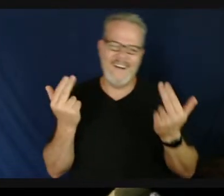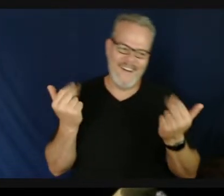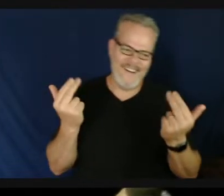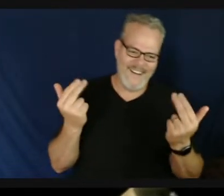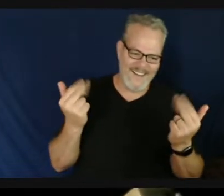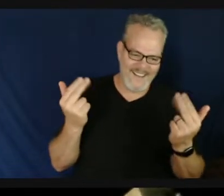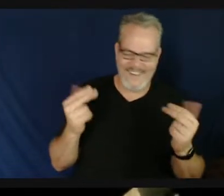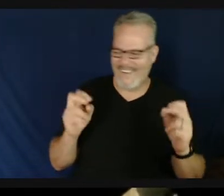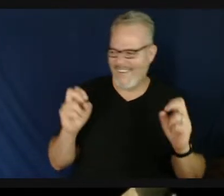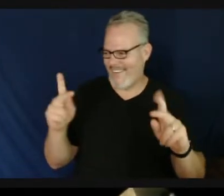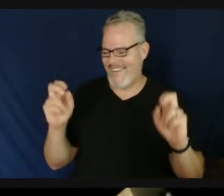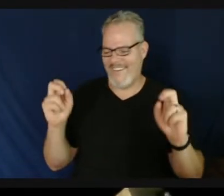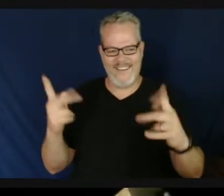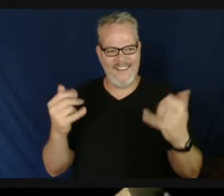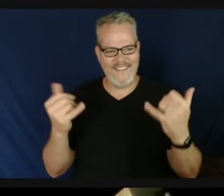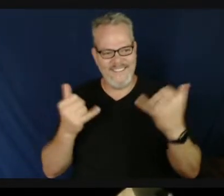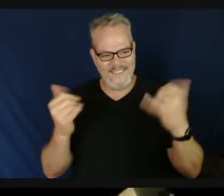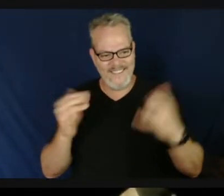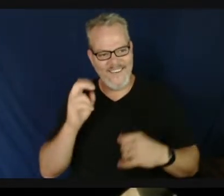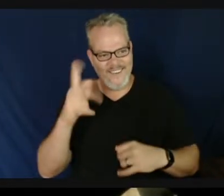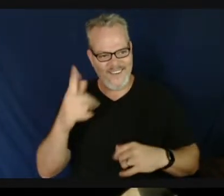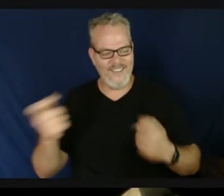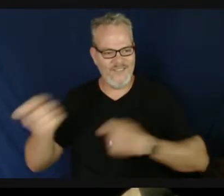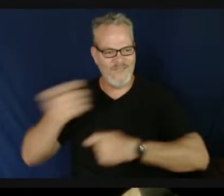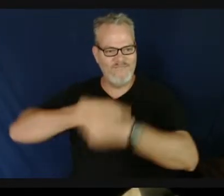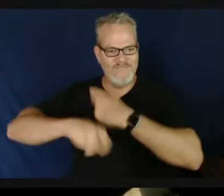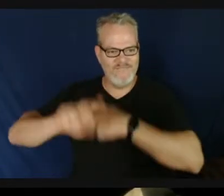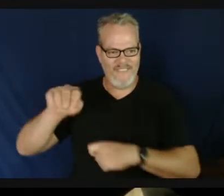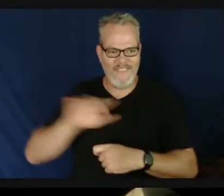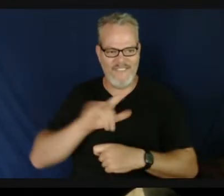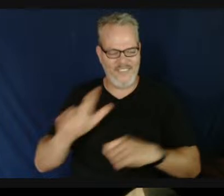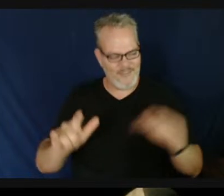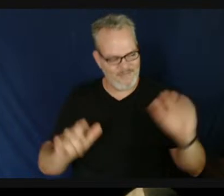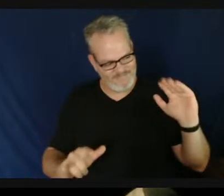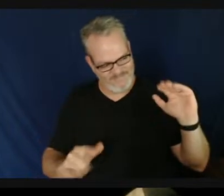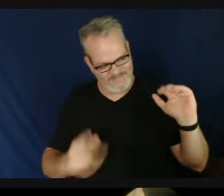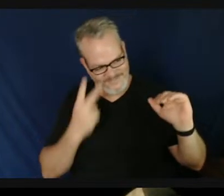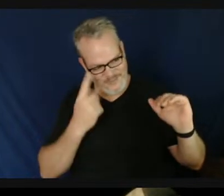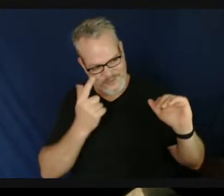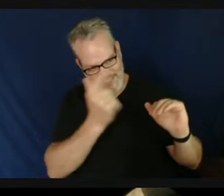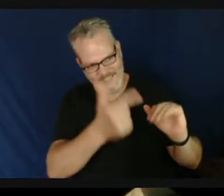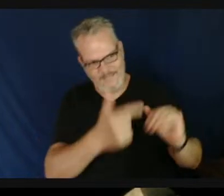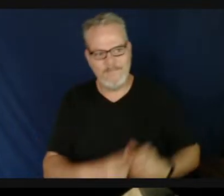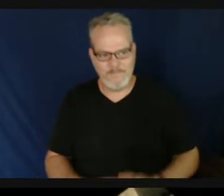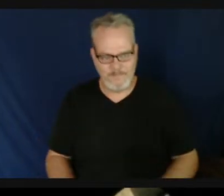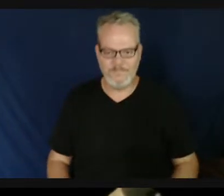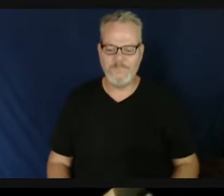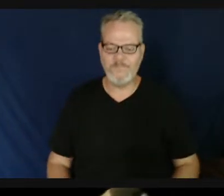You got all it. right. Well, I'll get Phil back in here. Talk to you later. Good to see you.